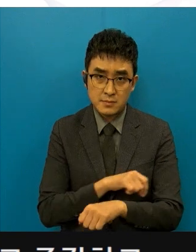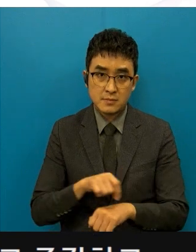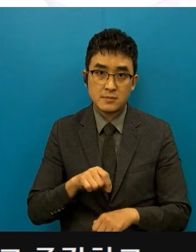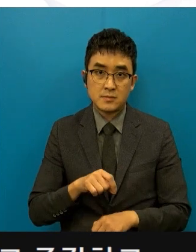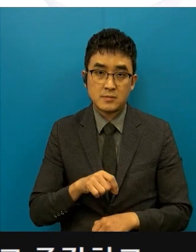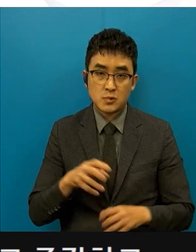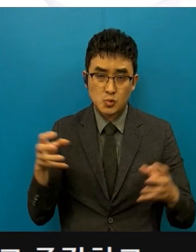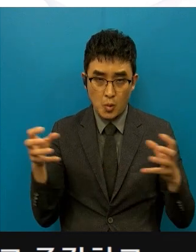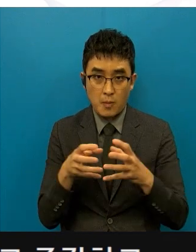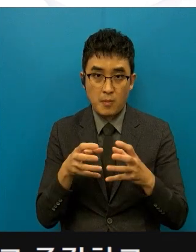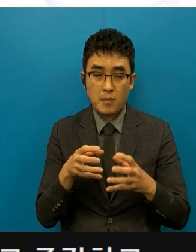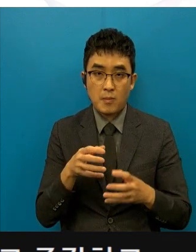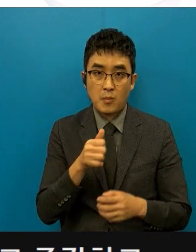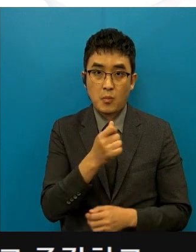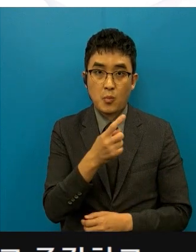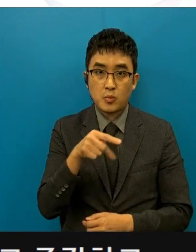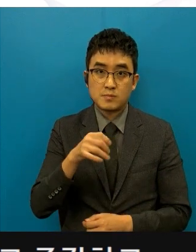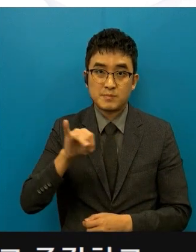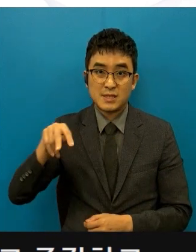with a high cost.